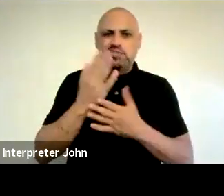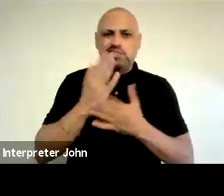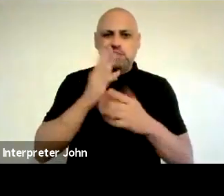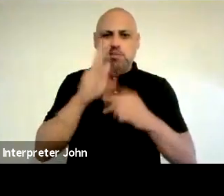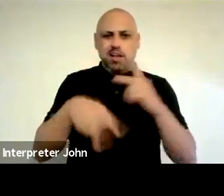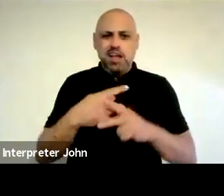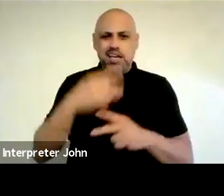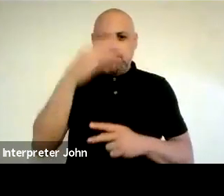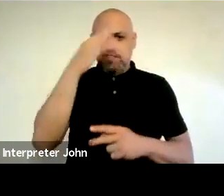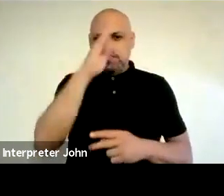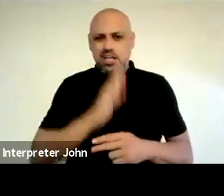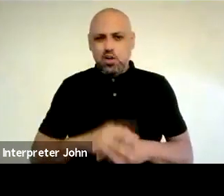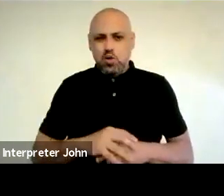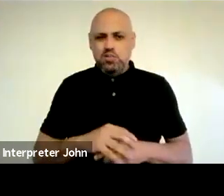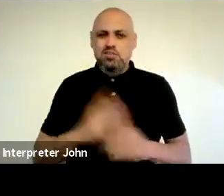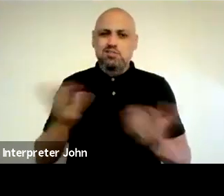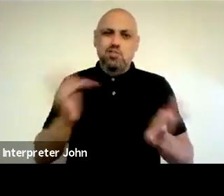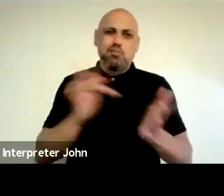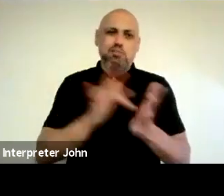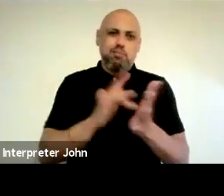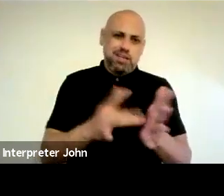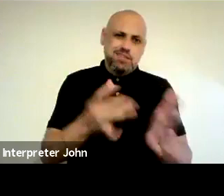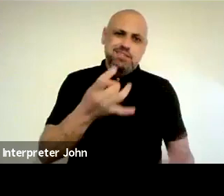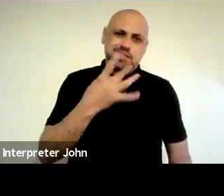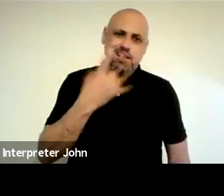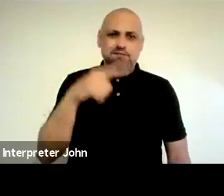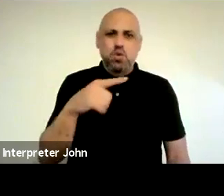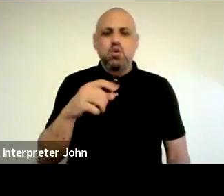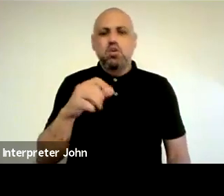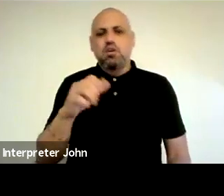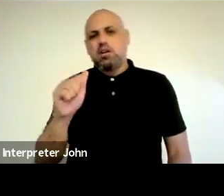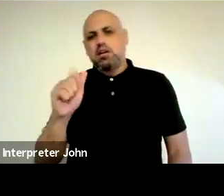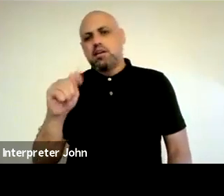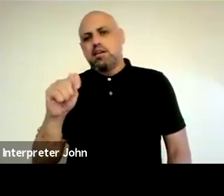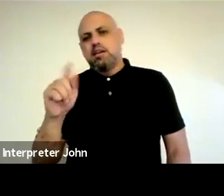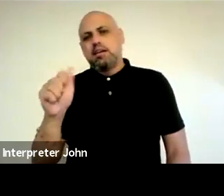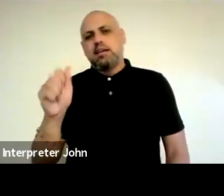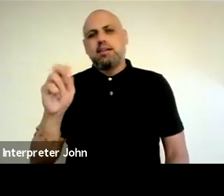psychosis, and I was put on antipsychotic drugs at certain times, and